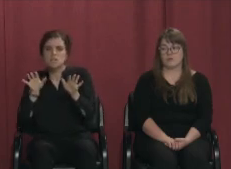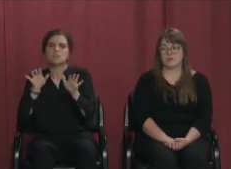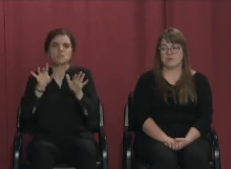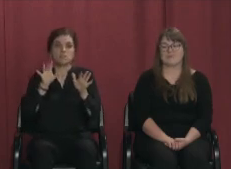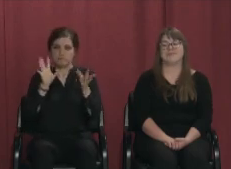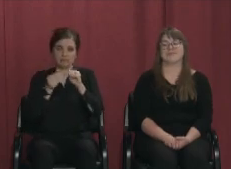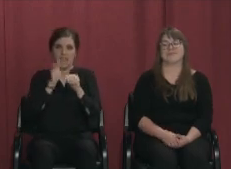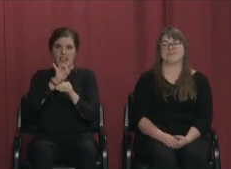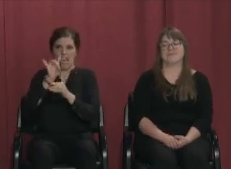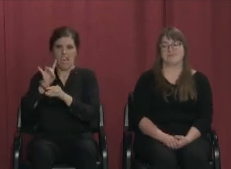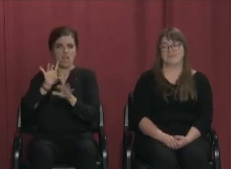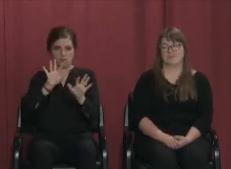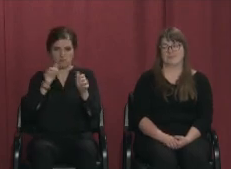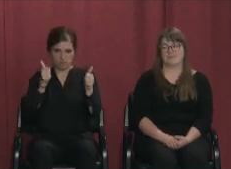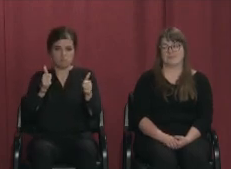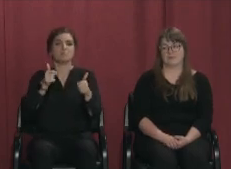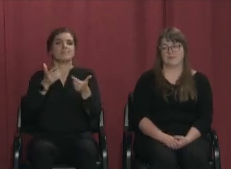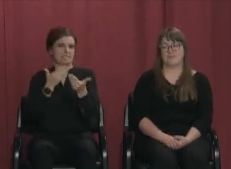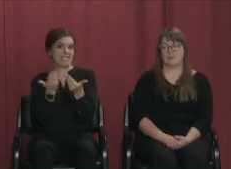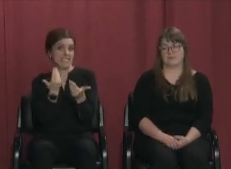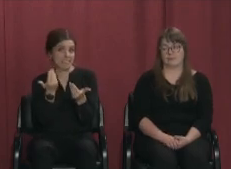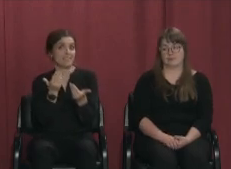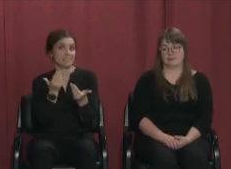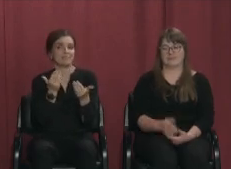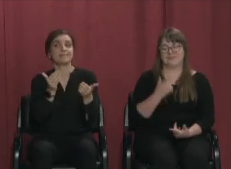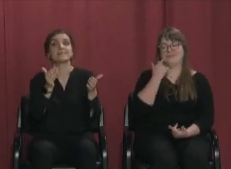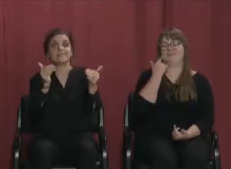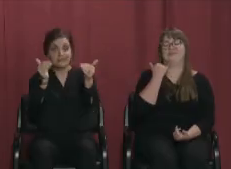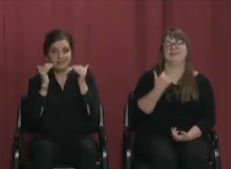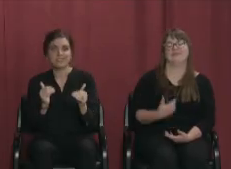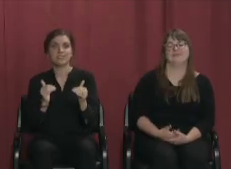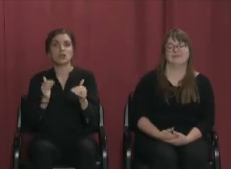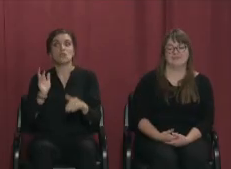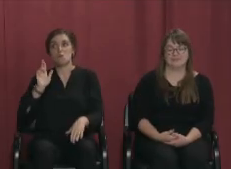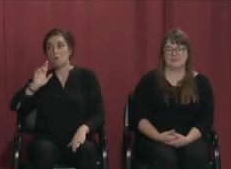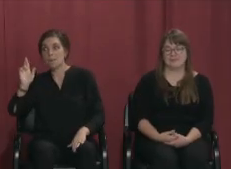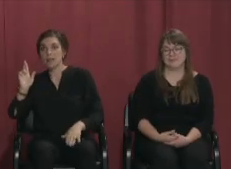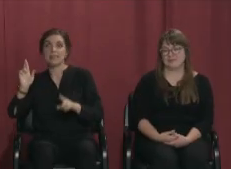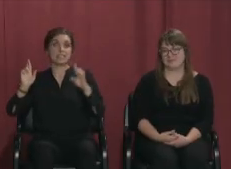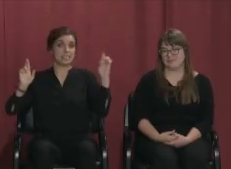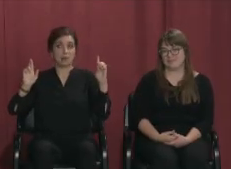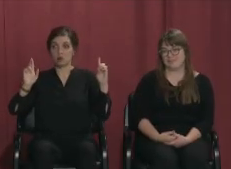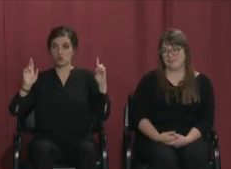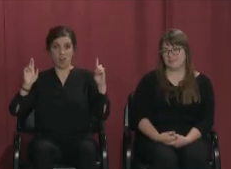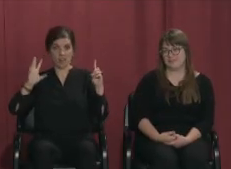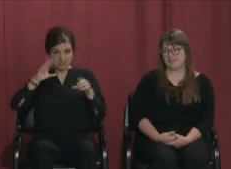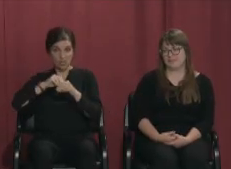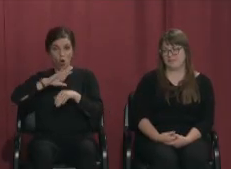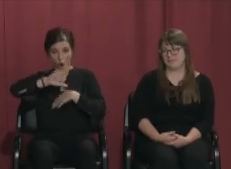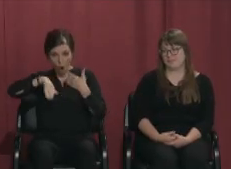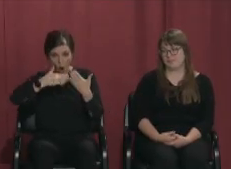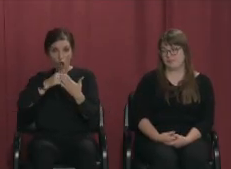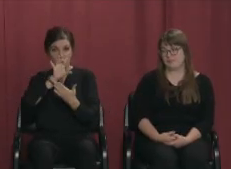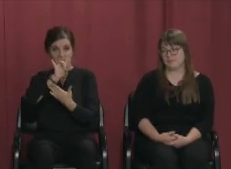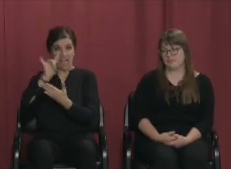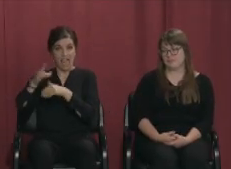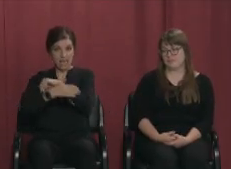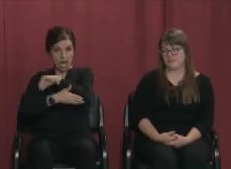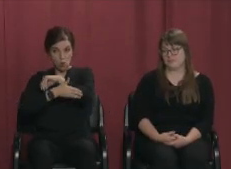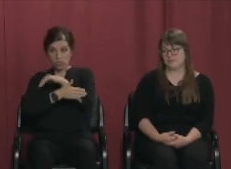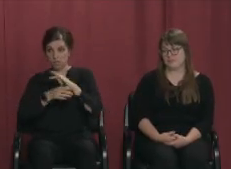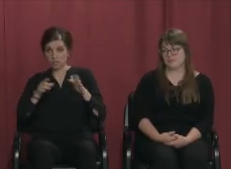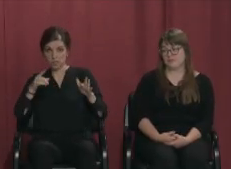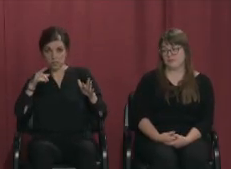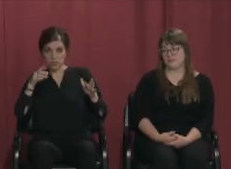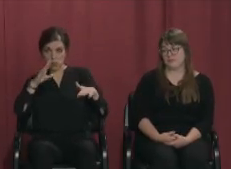next part, then you have to get the Republican and Democrat in 88 counties to all agree to try and cheat the